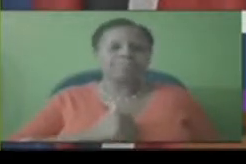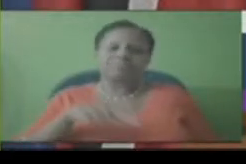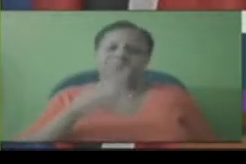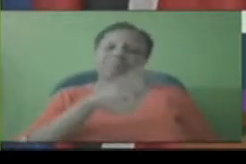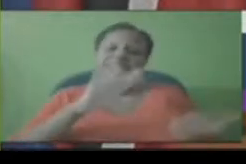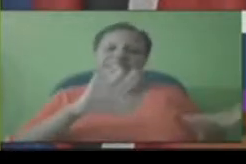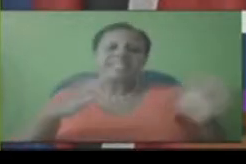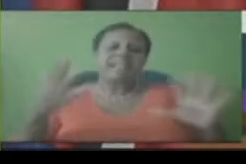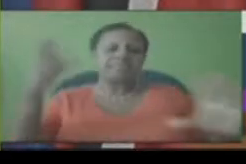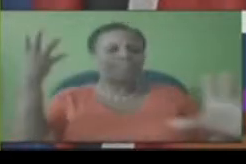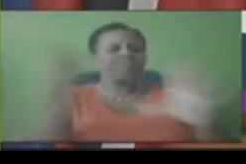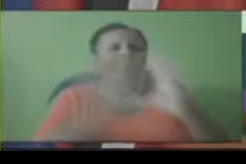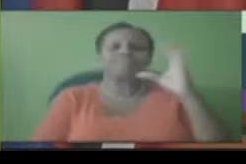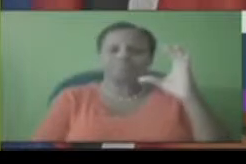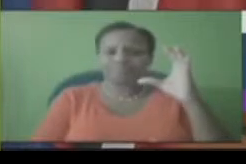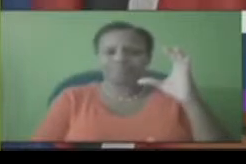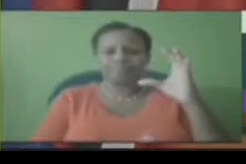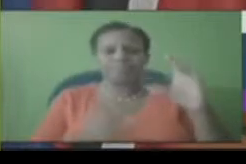further loss.